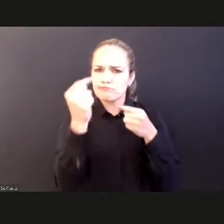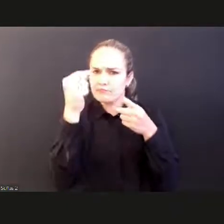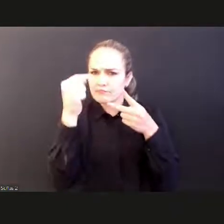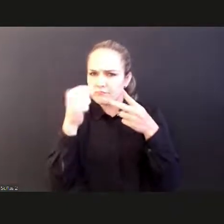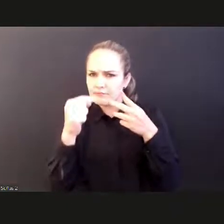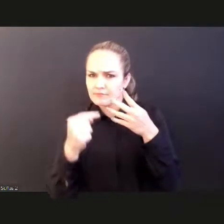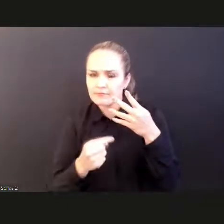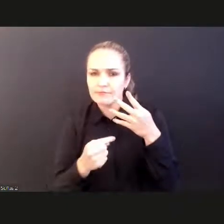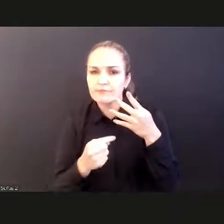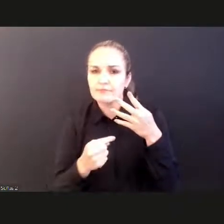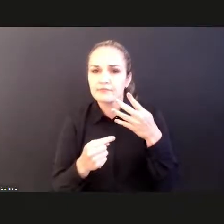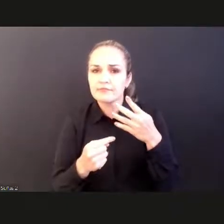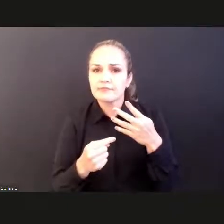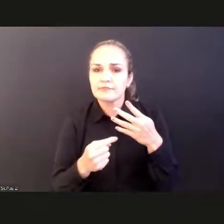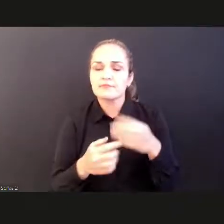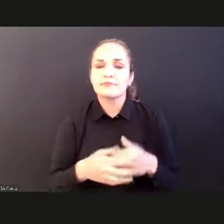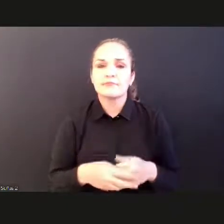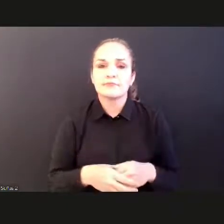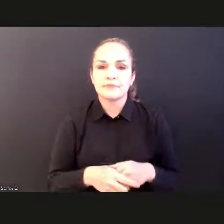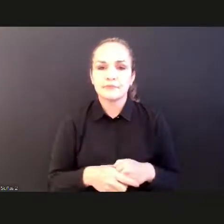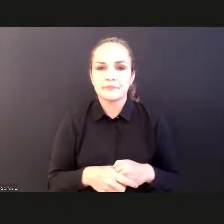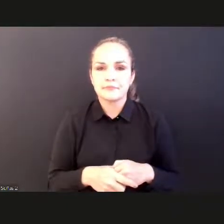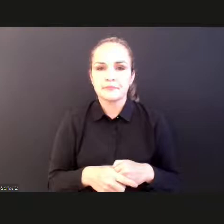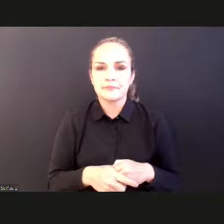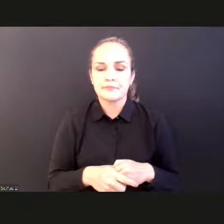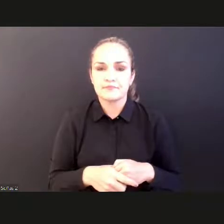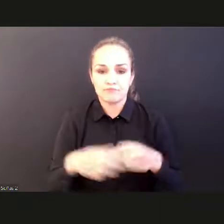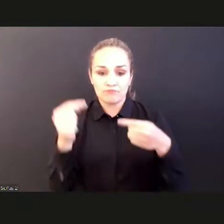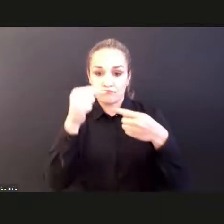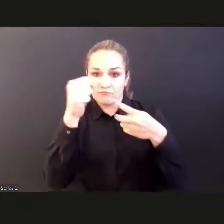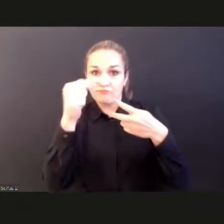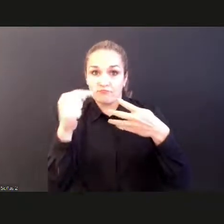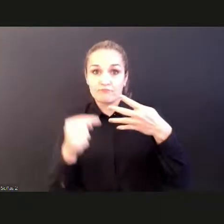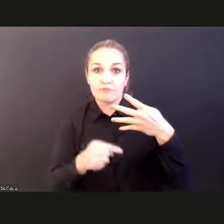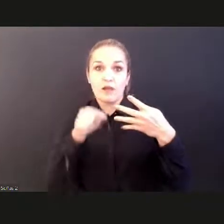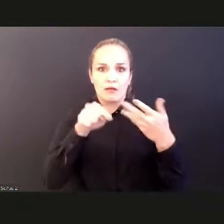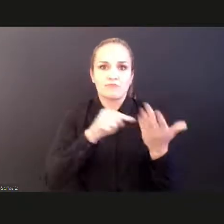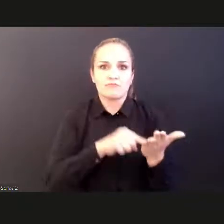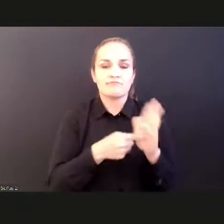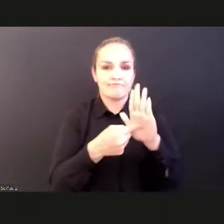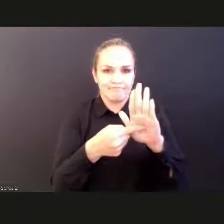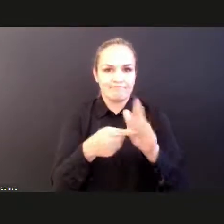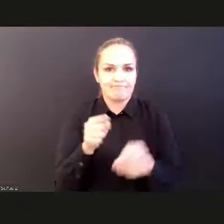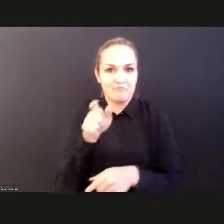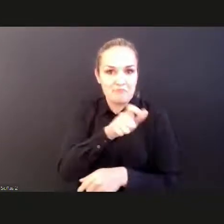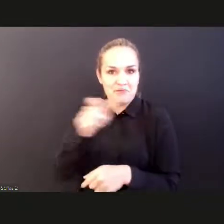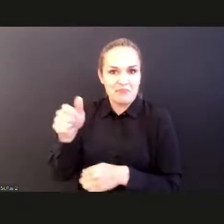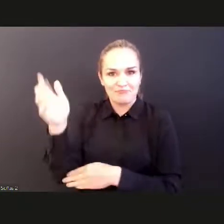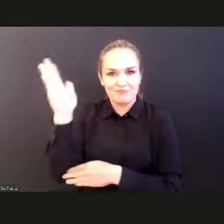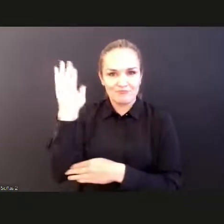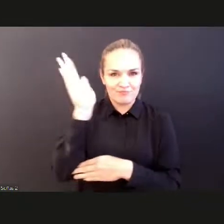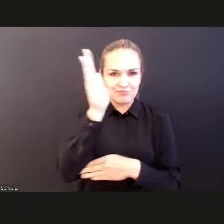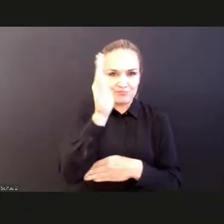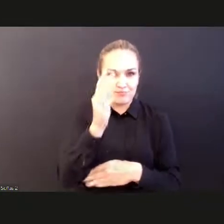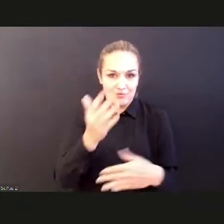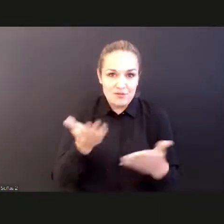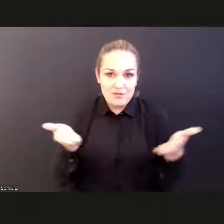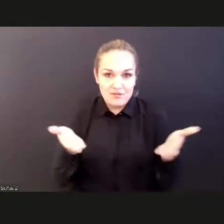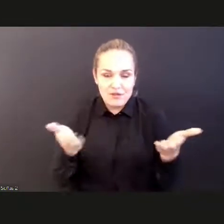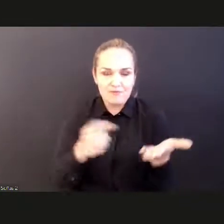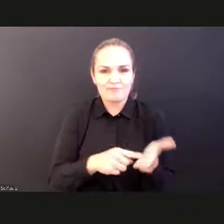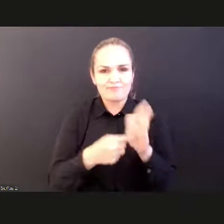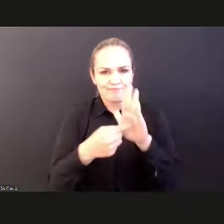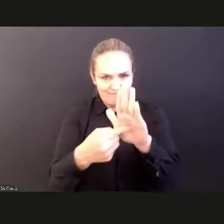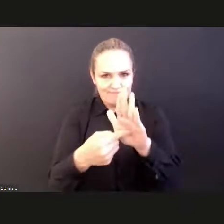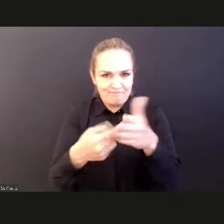doubly be highlighted by the panelists. I wish you an excellent